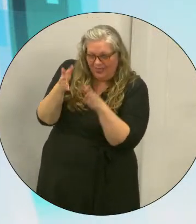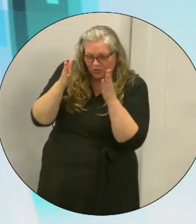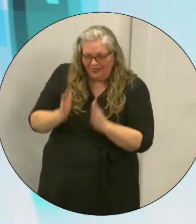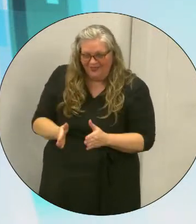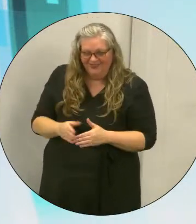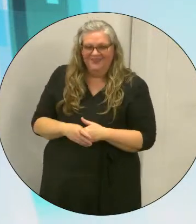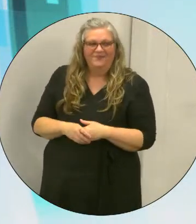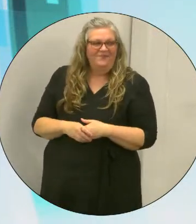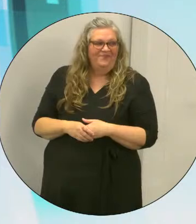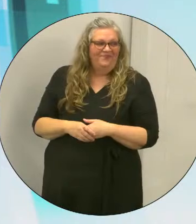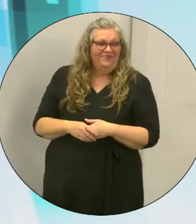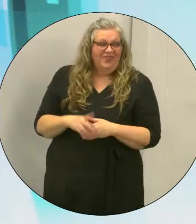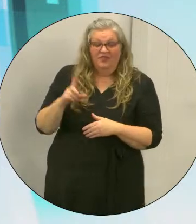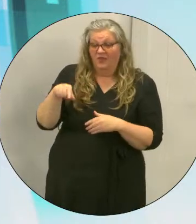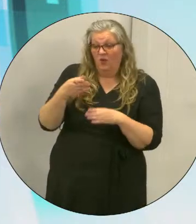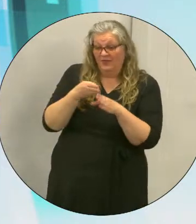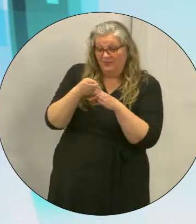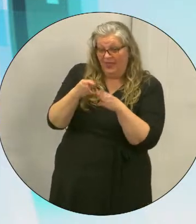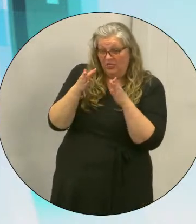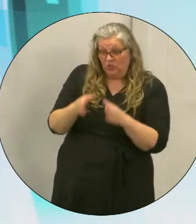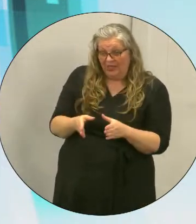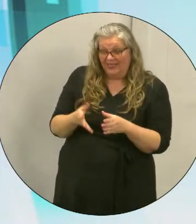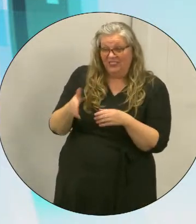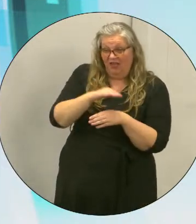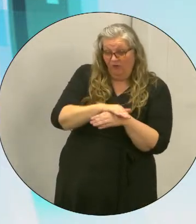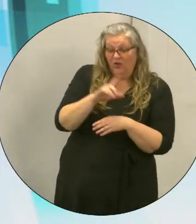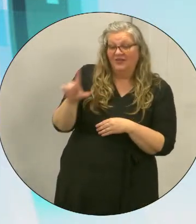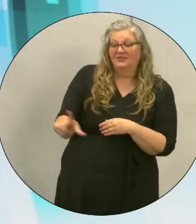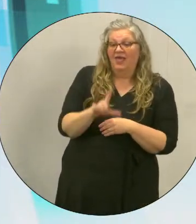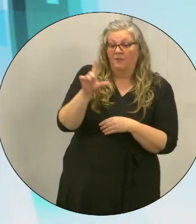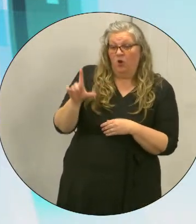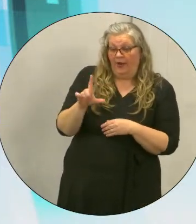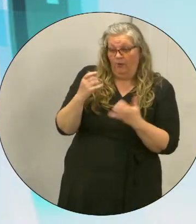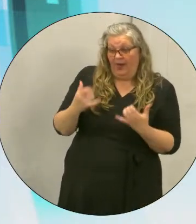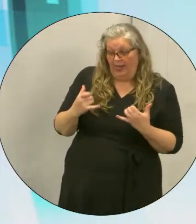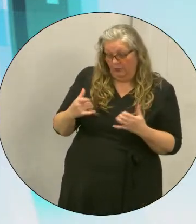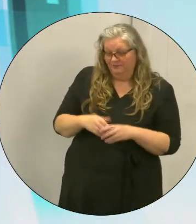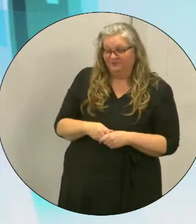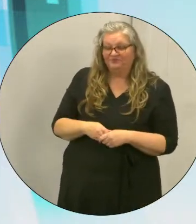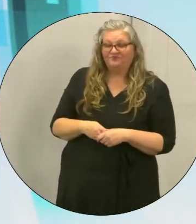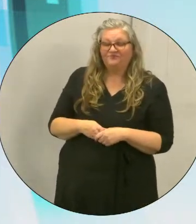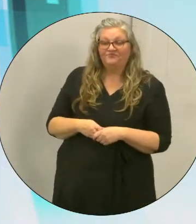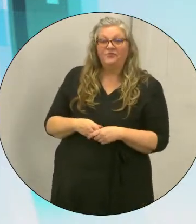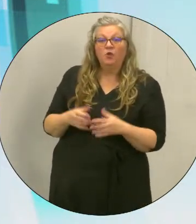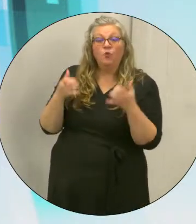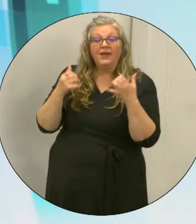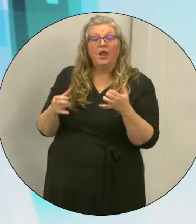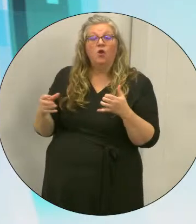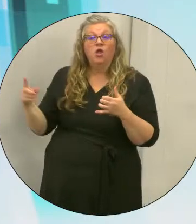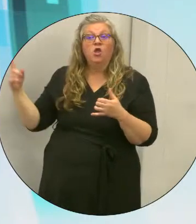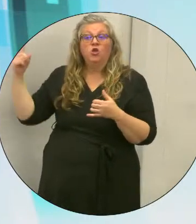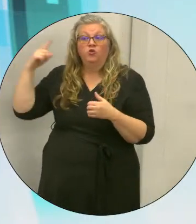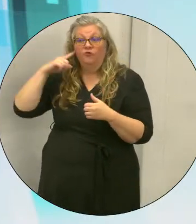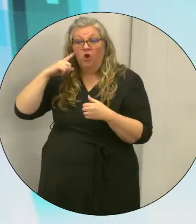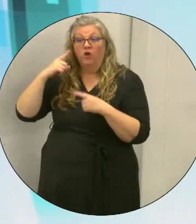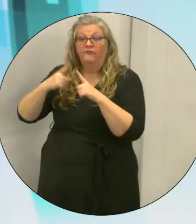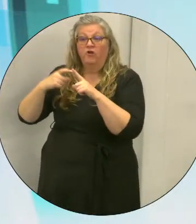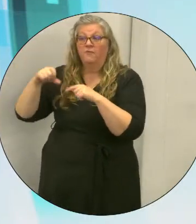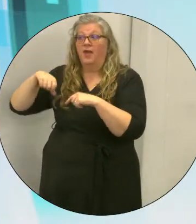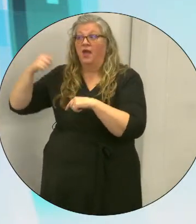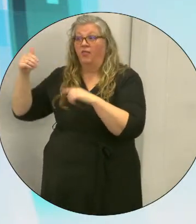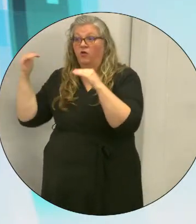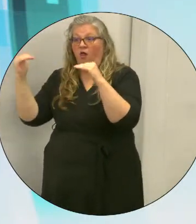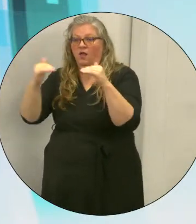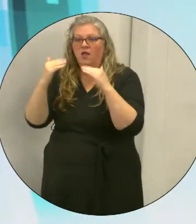only specialist currently covered by this regulation is library. Right now, as you have heard from my other colleagues, there are